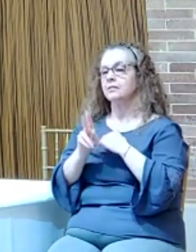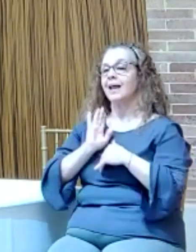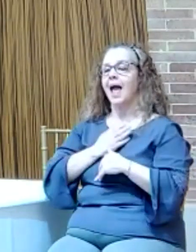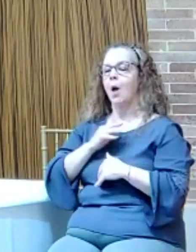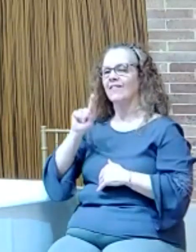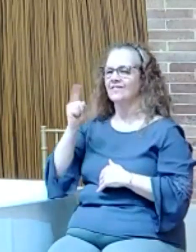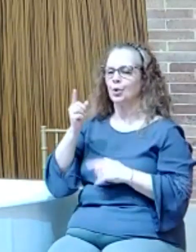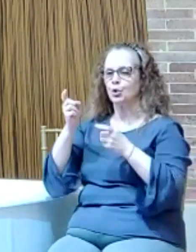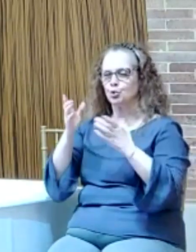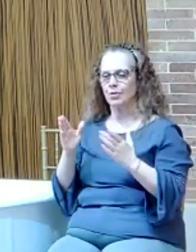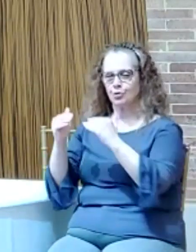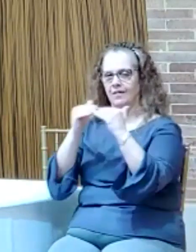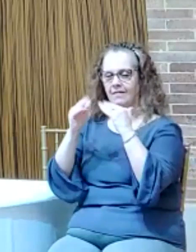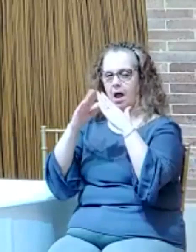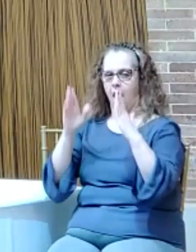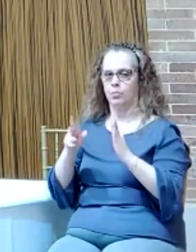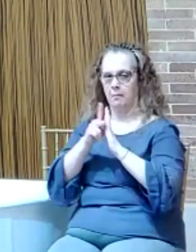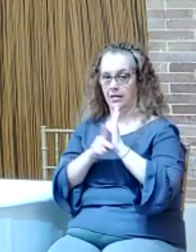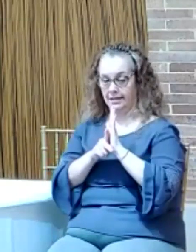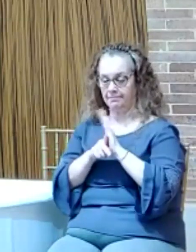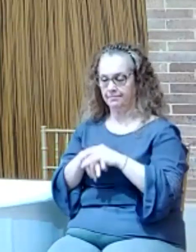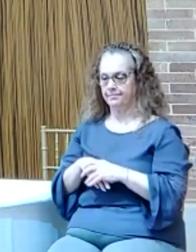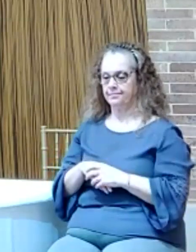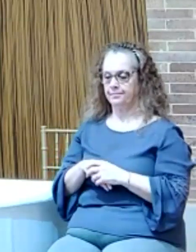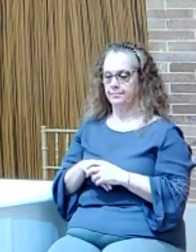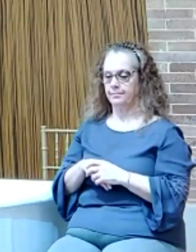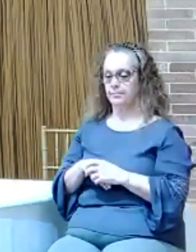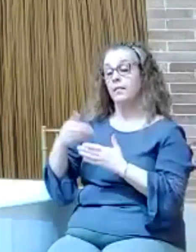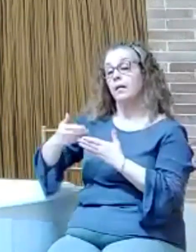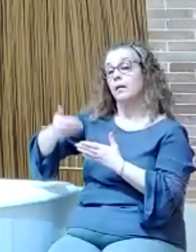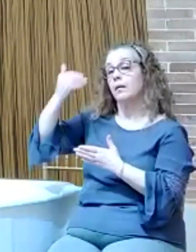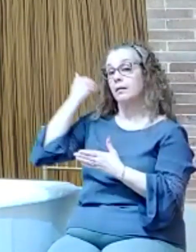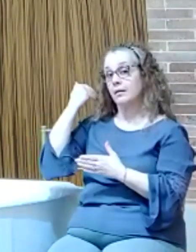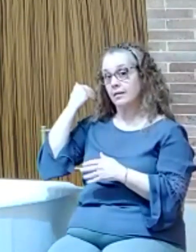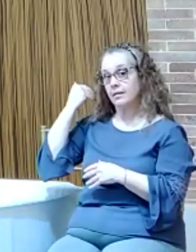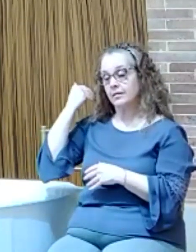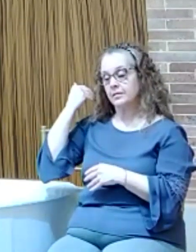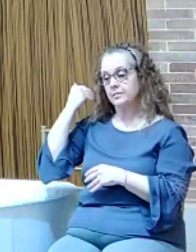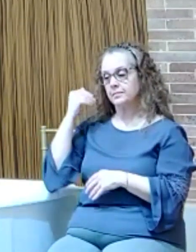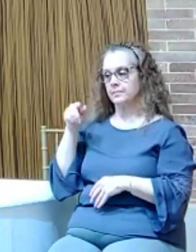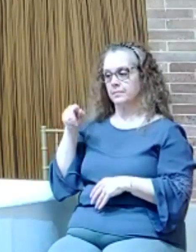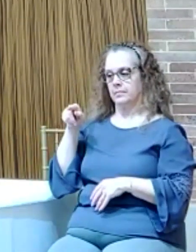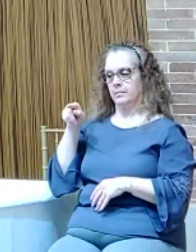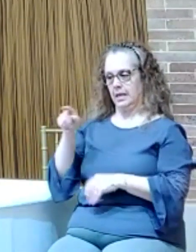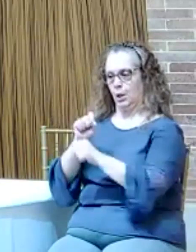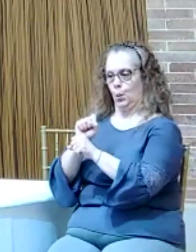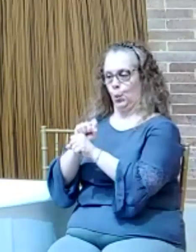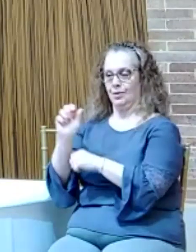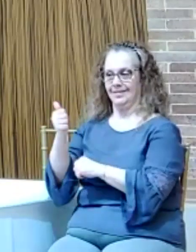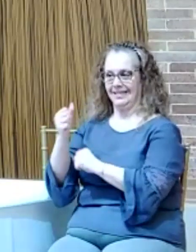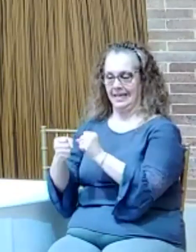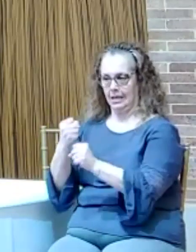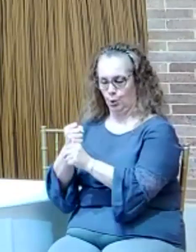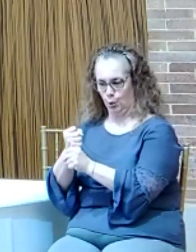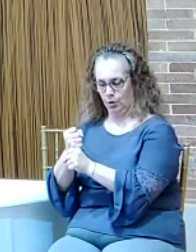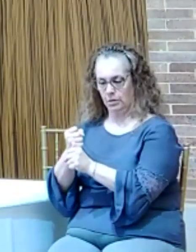director of fair housing policy prior to joining that agency he served for 10 years as